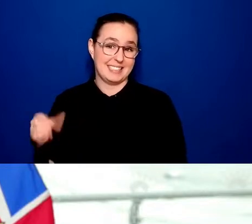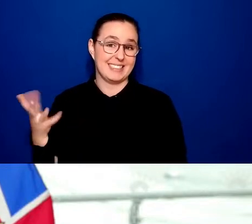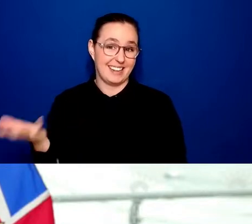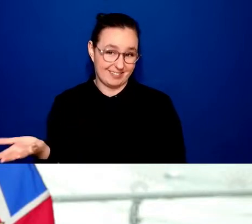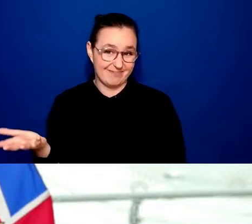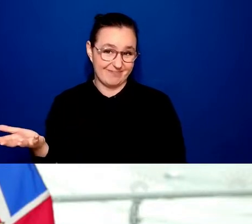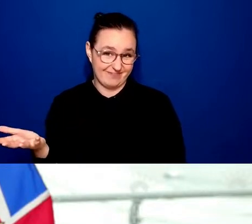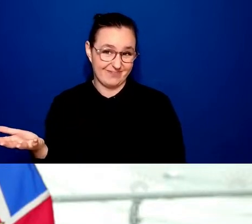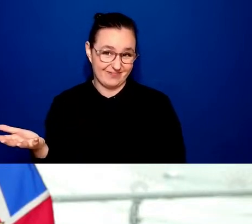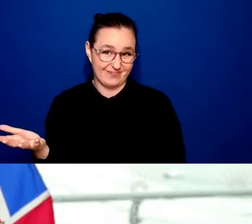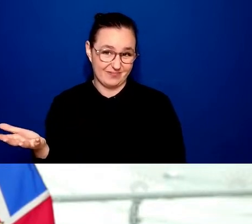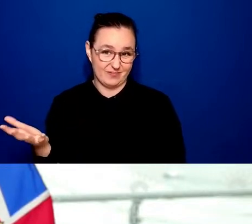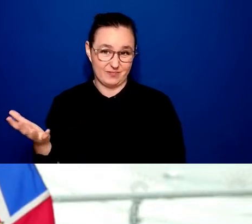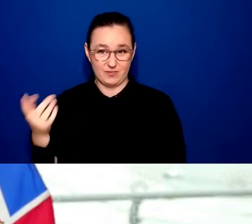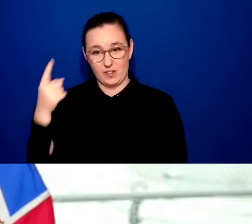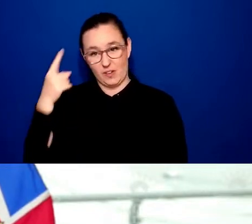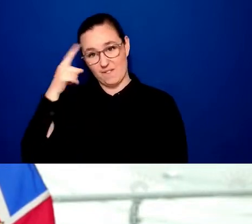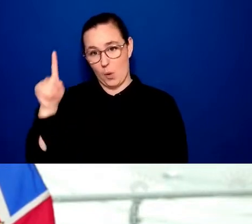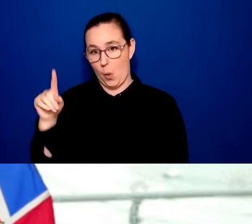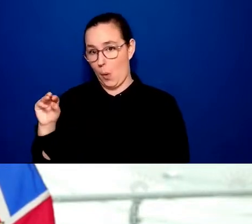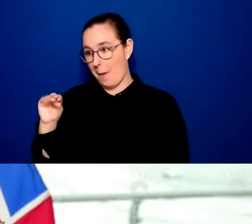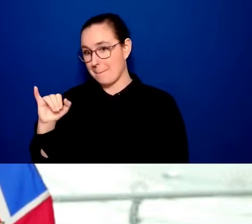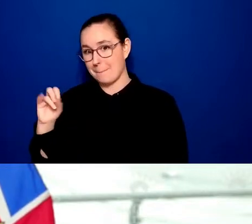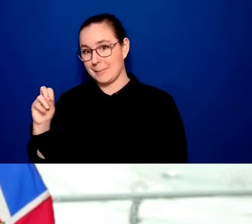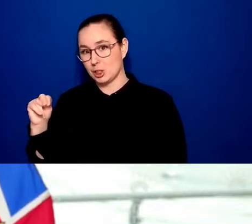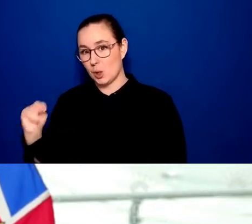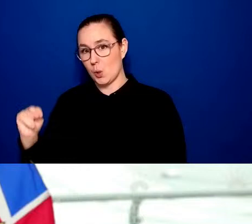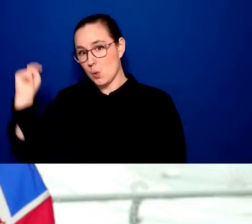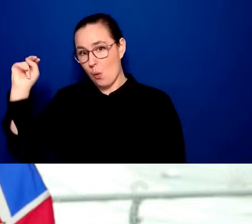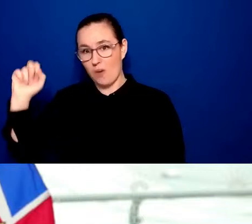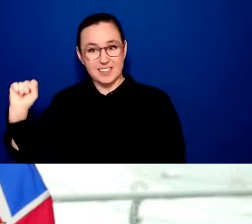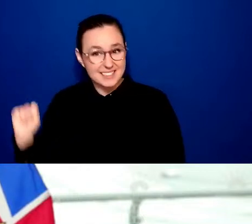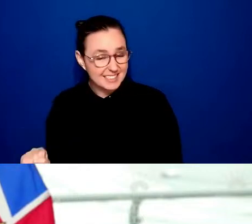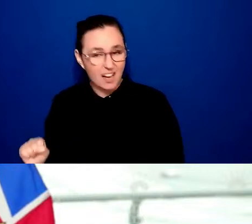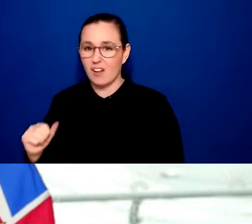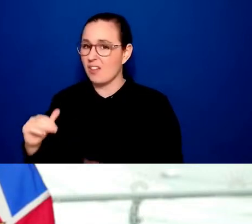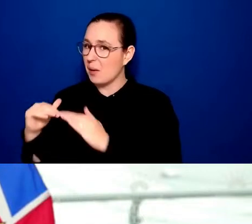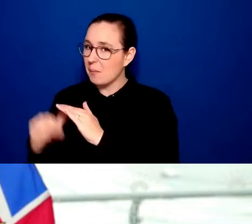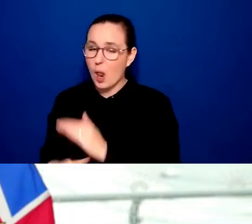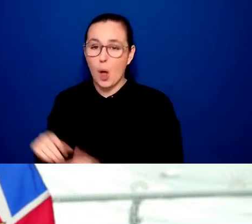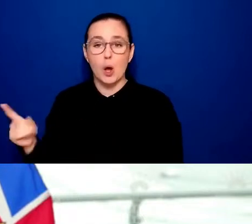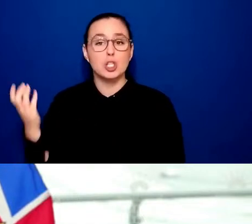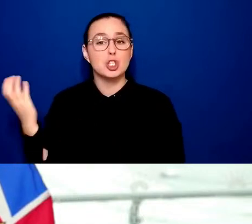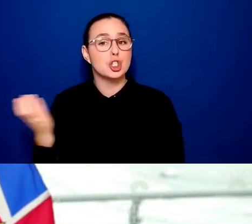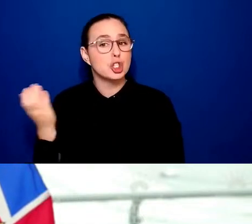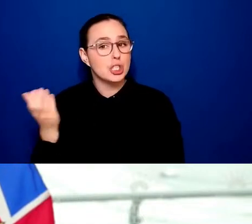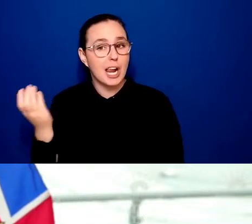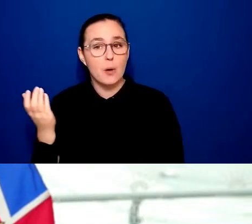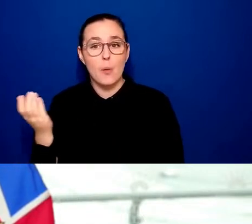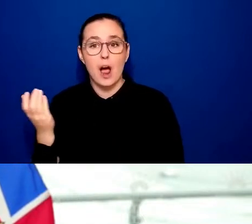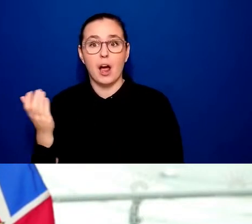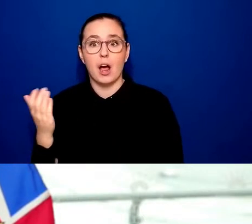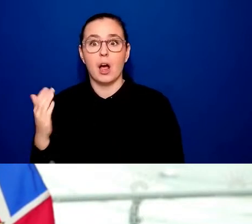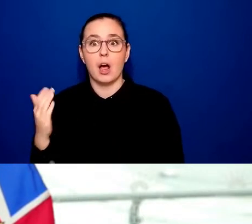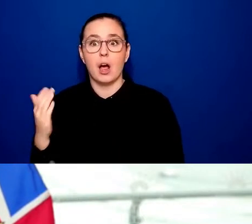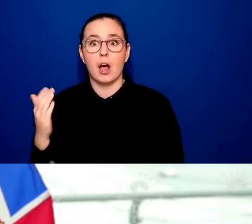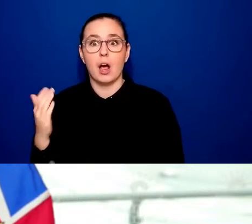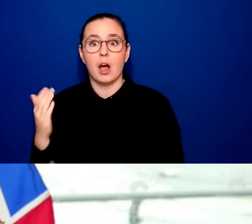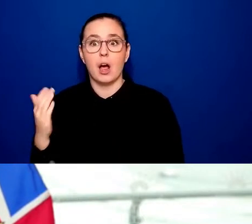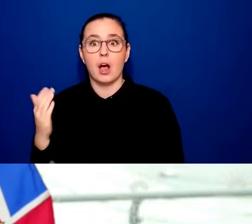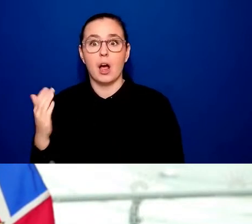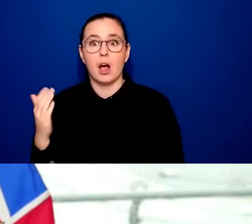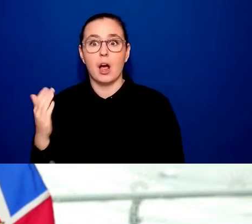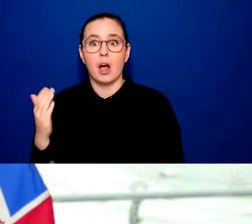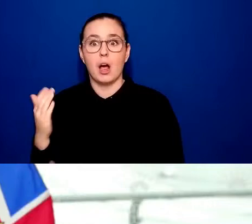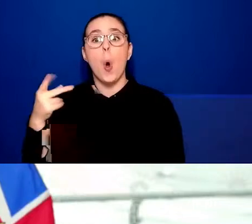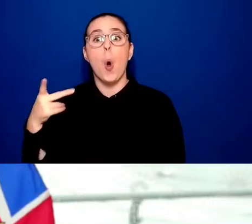in both Mission North and Mission South. In Chilliwack North, it's significantly below that in